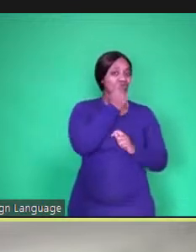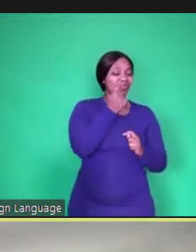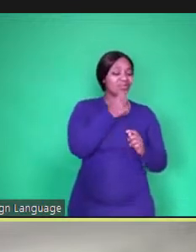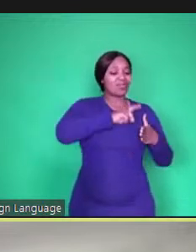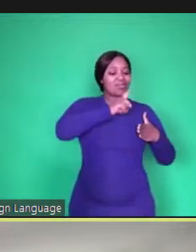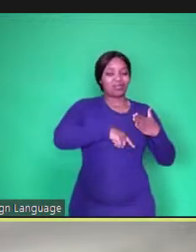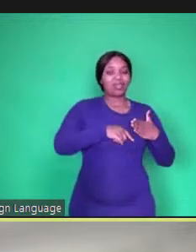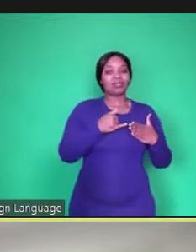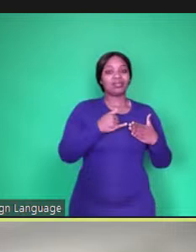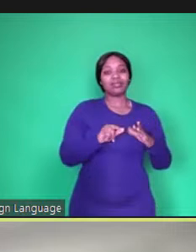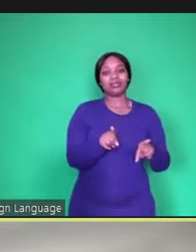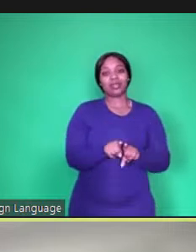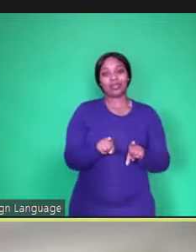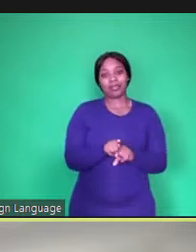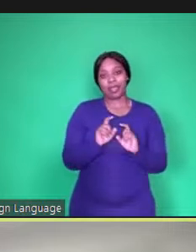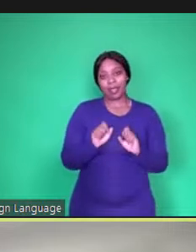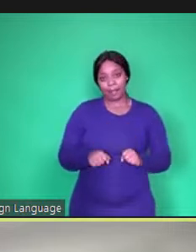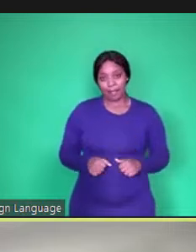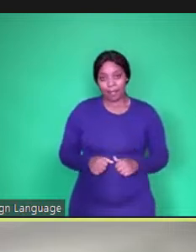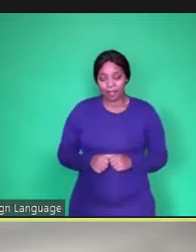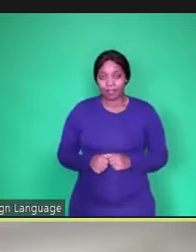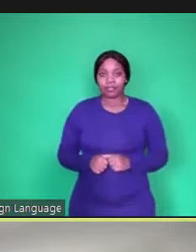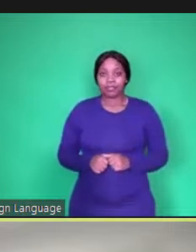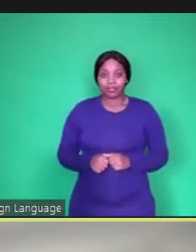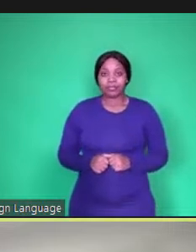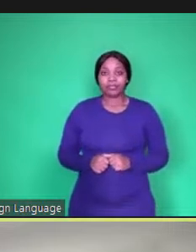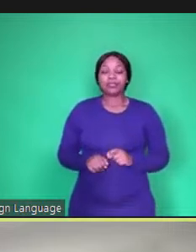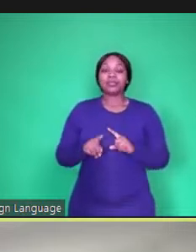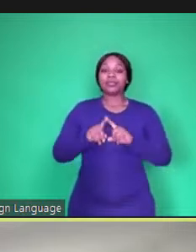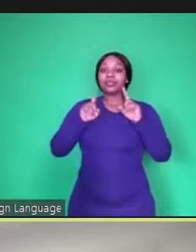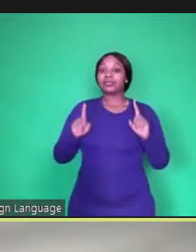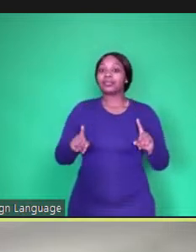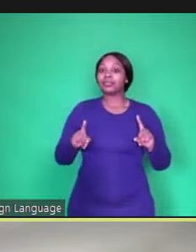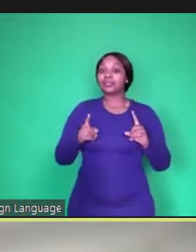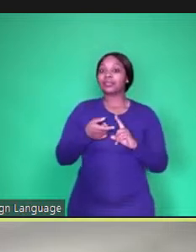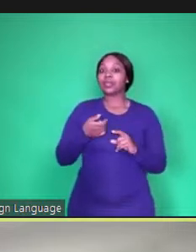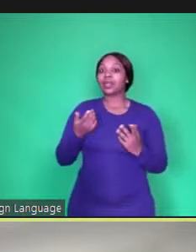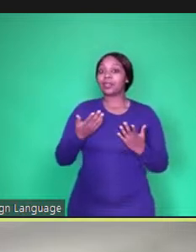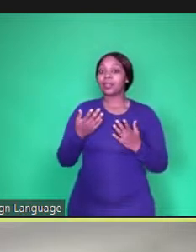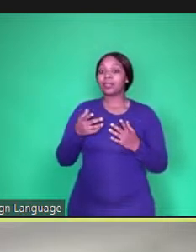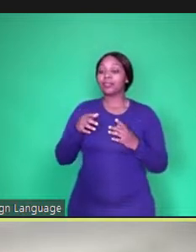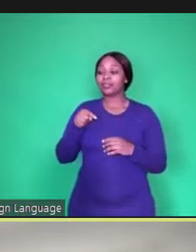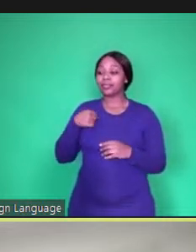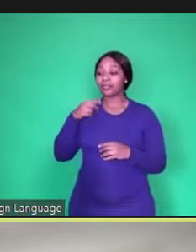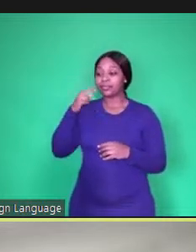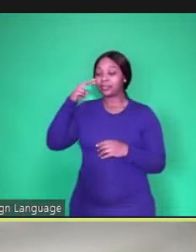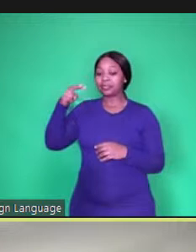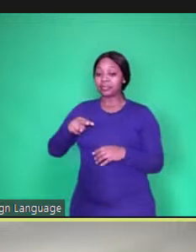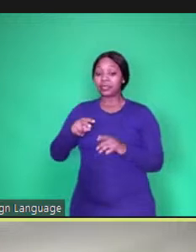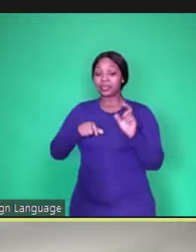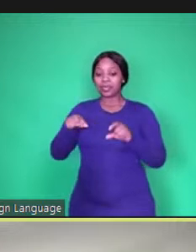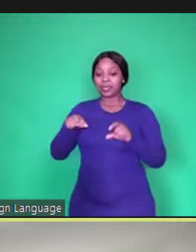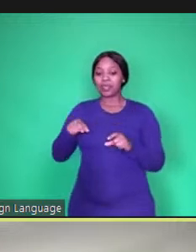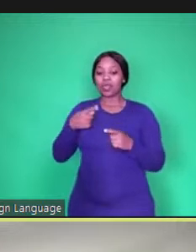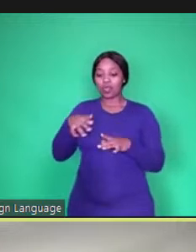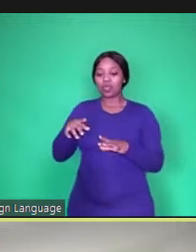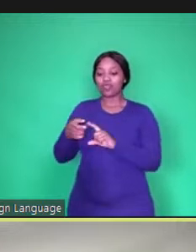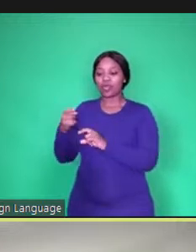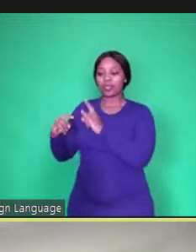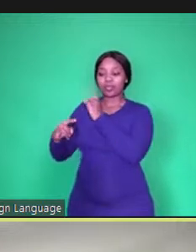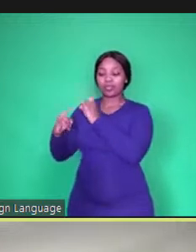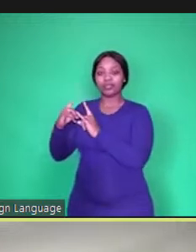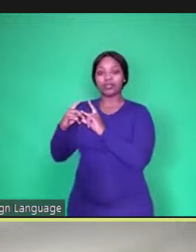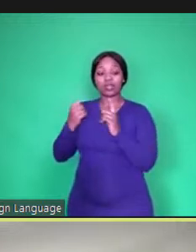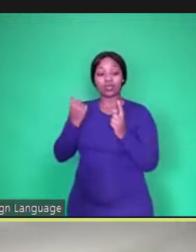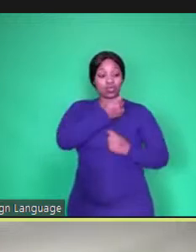So just to note that. But so for our migrant cohort, these are people who were originally rural and end up becoming urban.